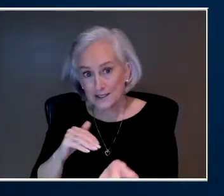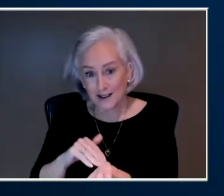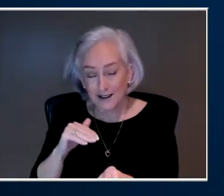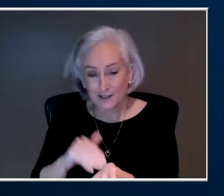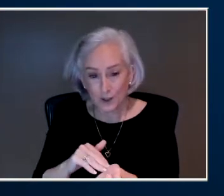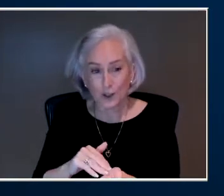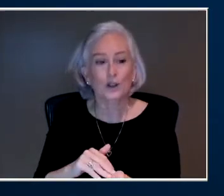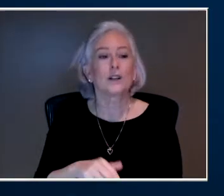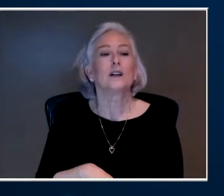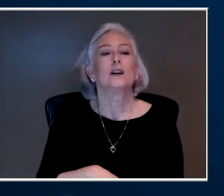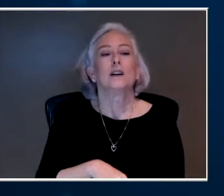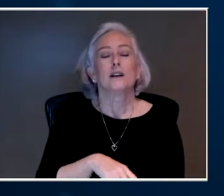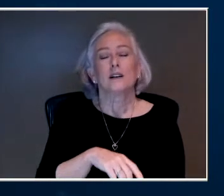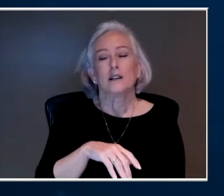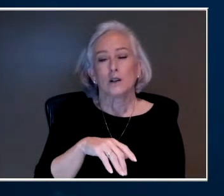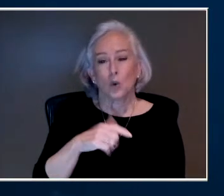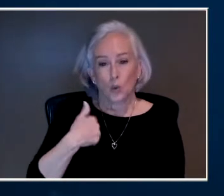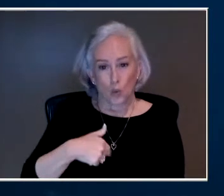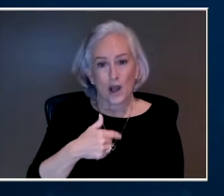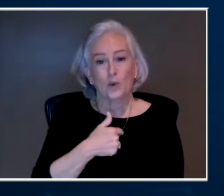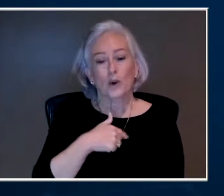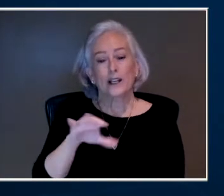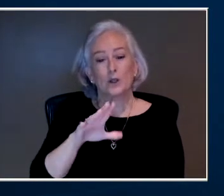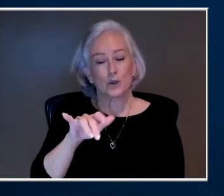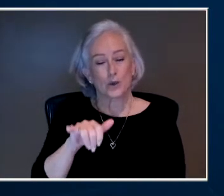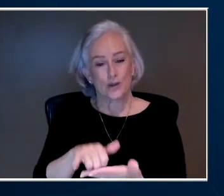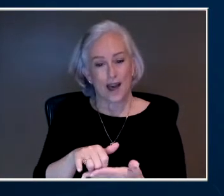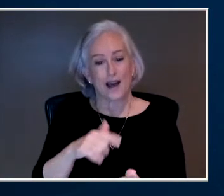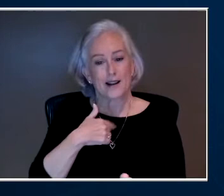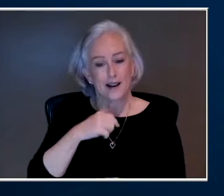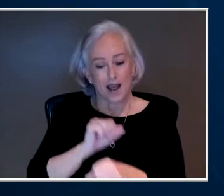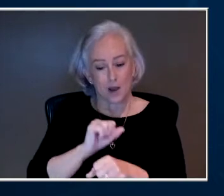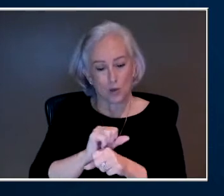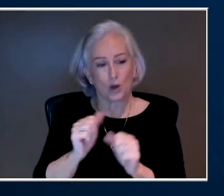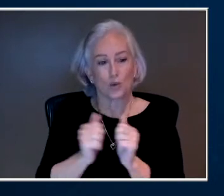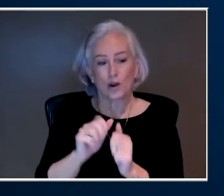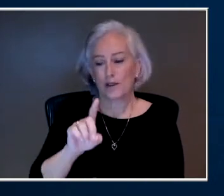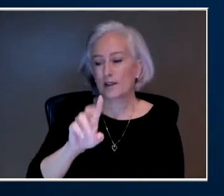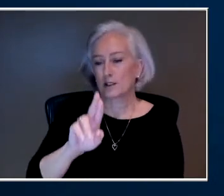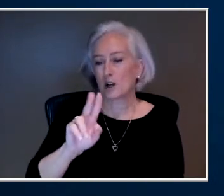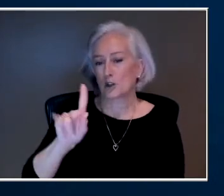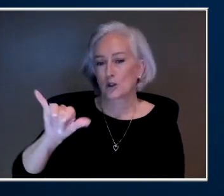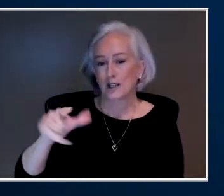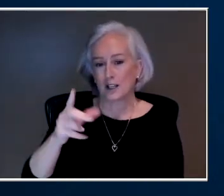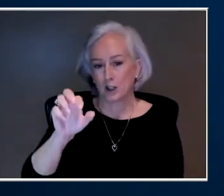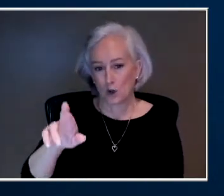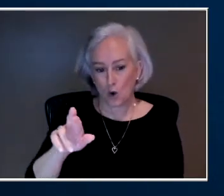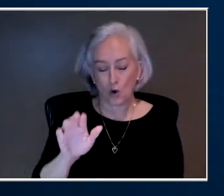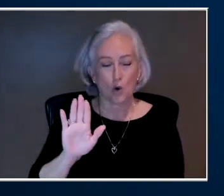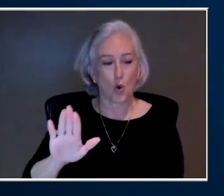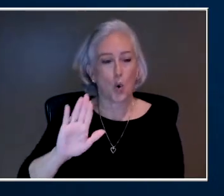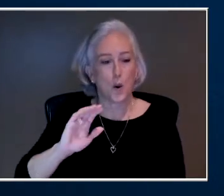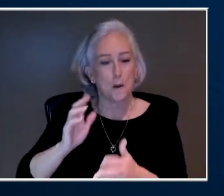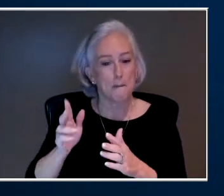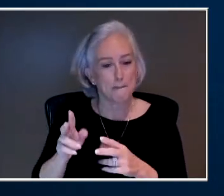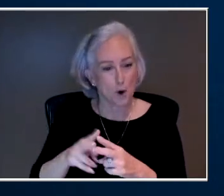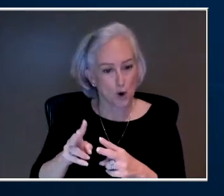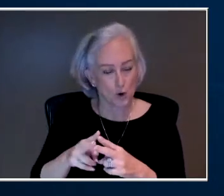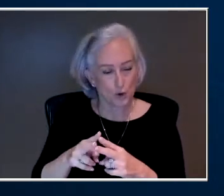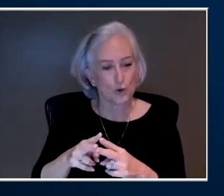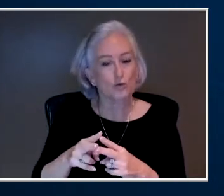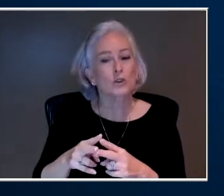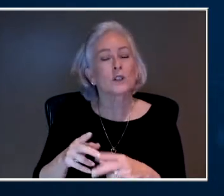so when we go about doing it, and when I'm working with Dr. Kilgore or one of her partners, it's something in which we